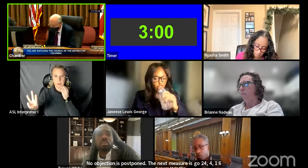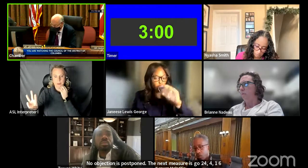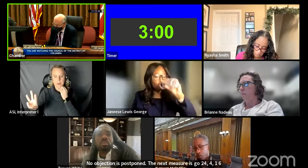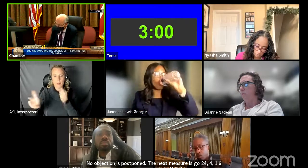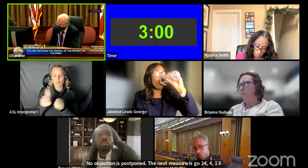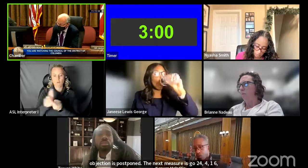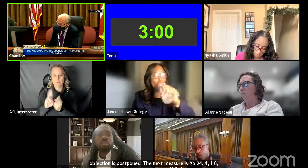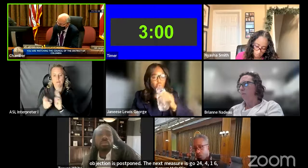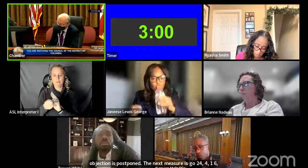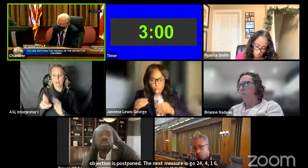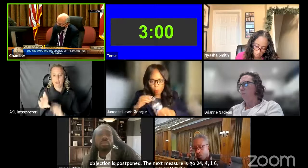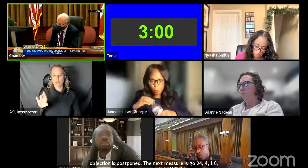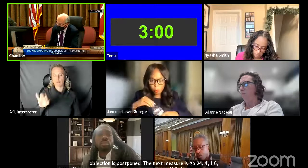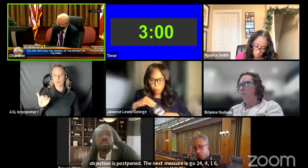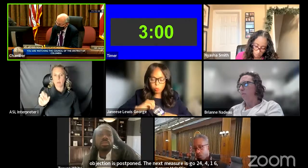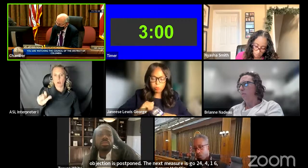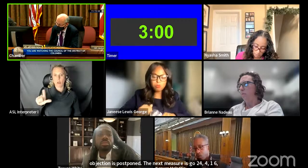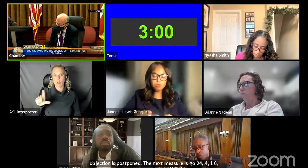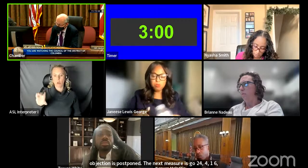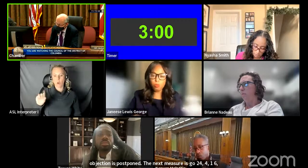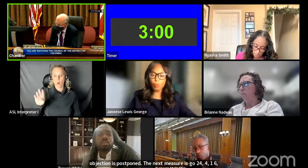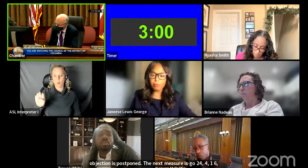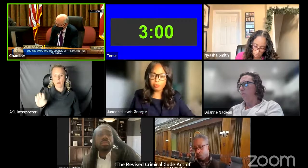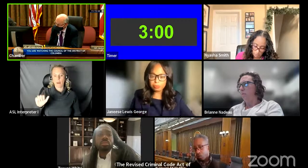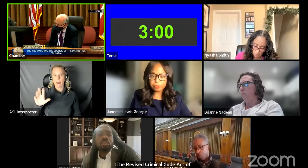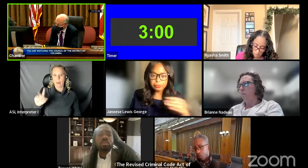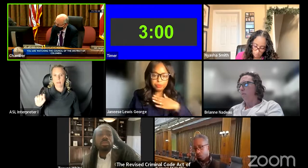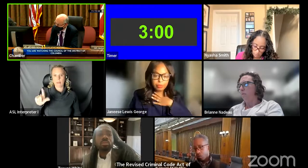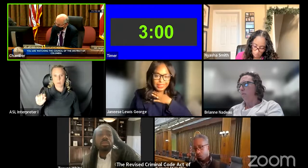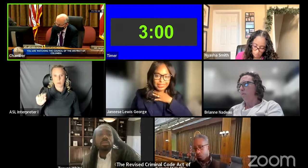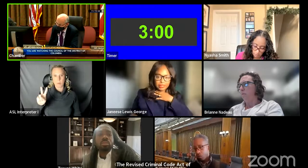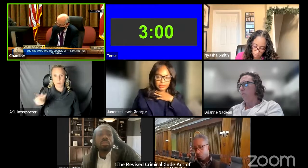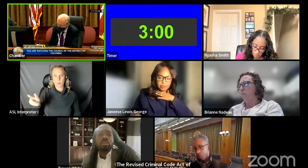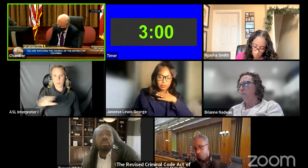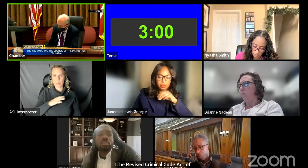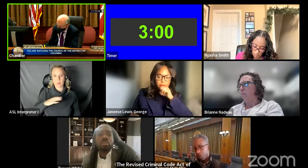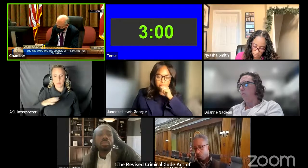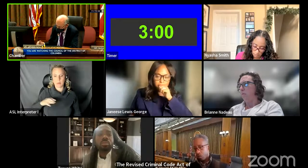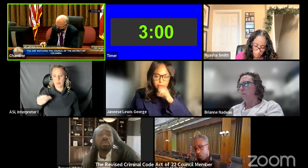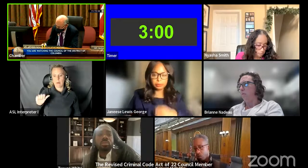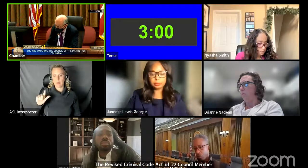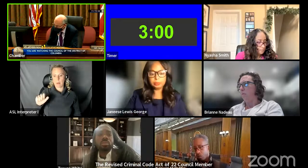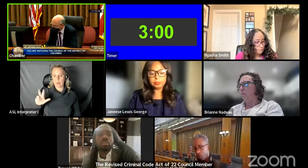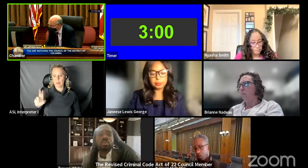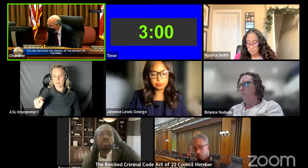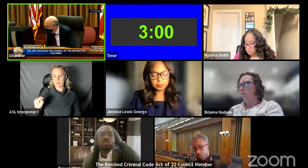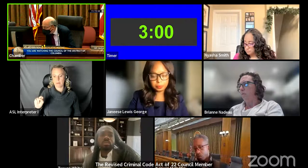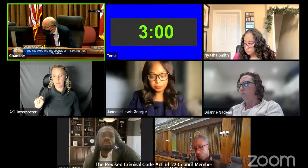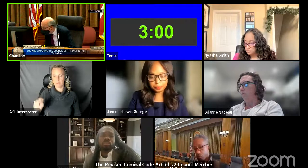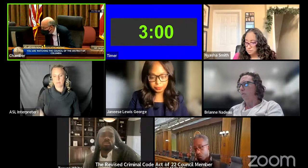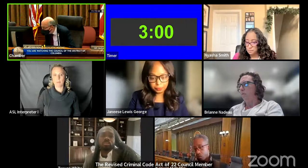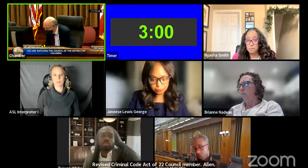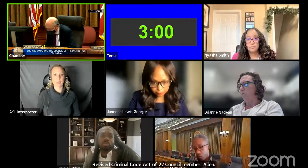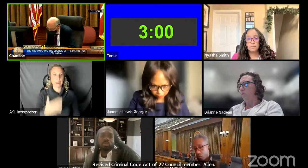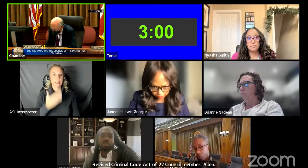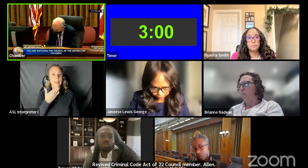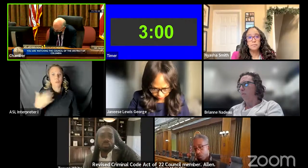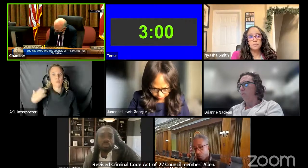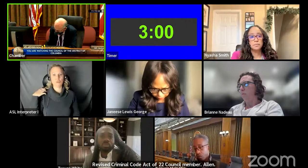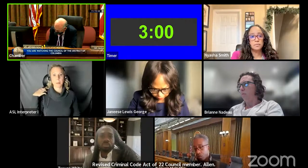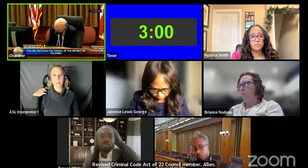The Revised Criminal Code Act of 2022. Councilmember Allen. Thank you, Mr.